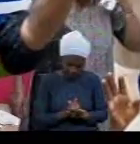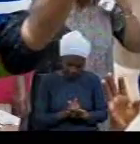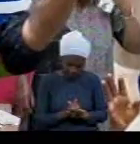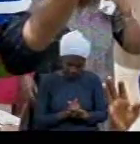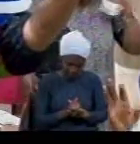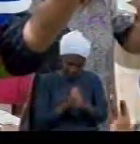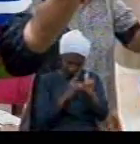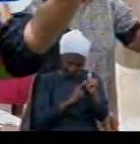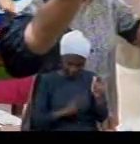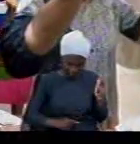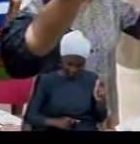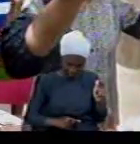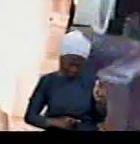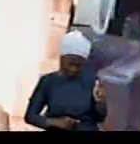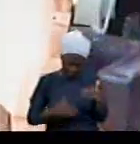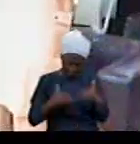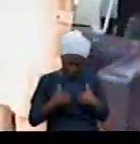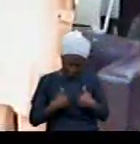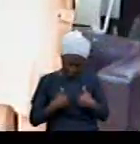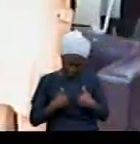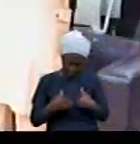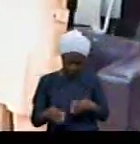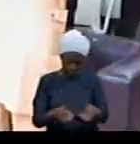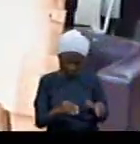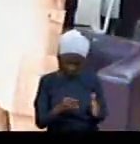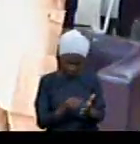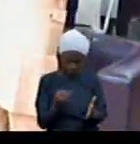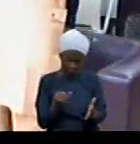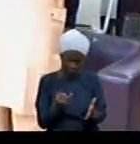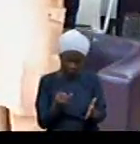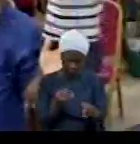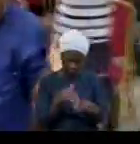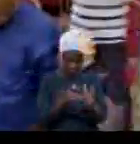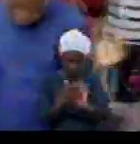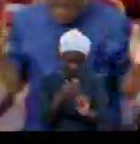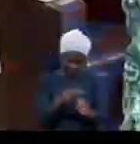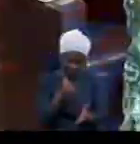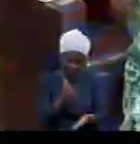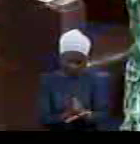The Lord has done it.